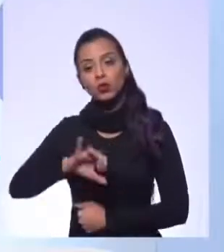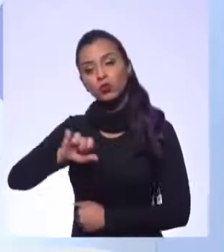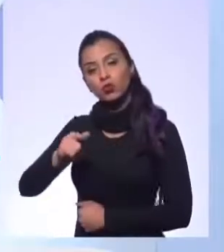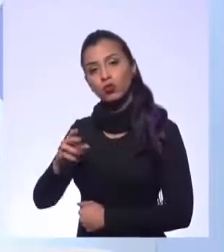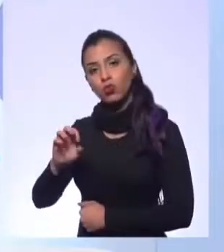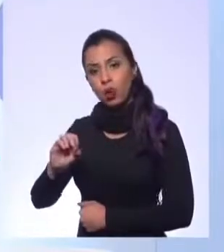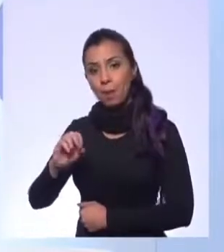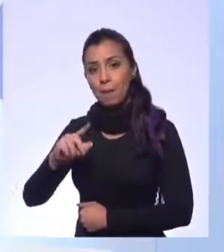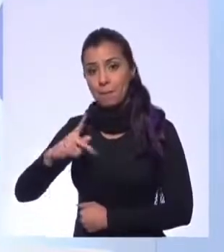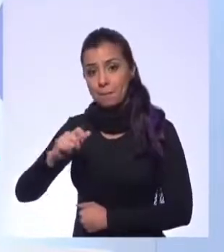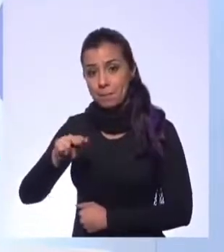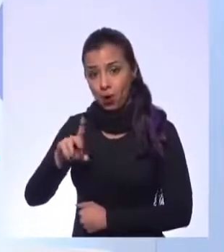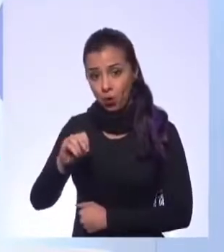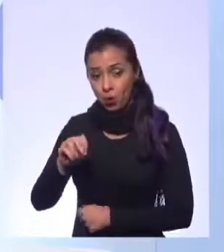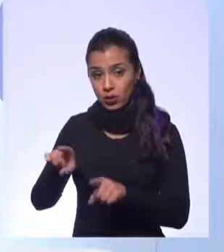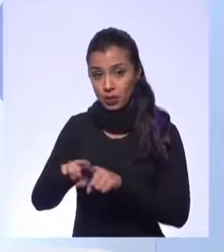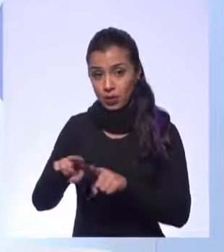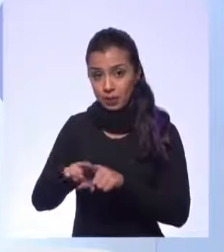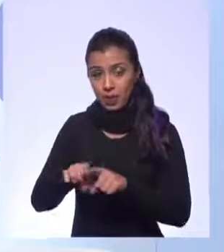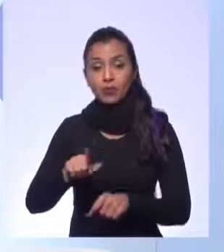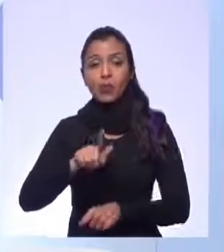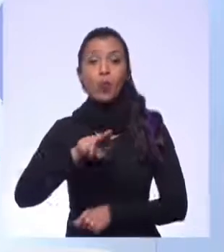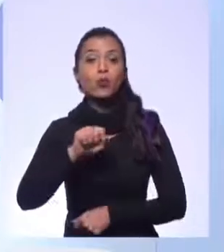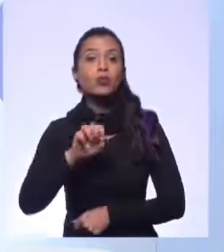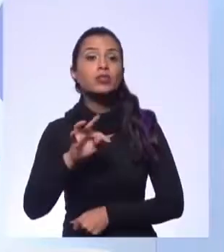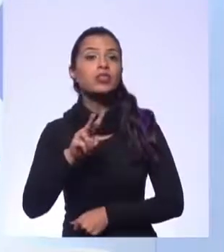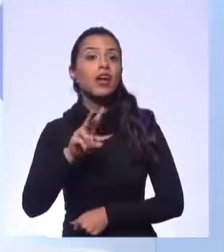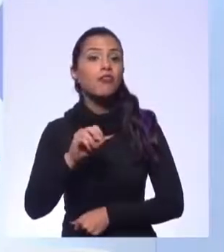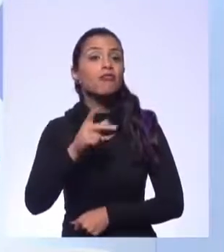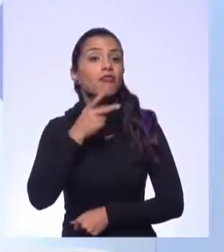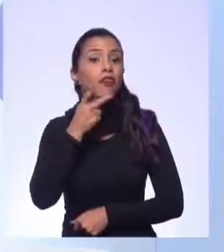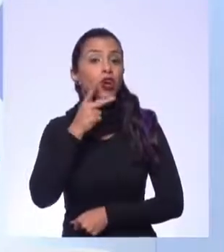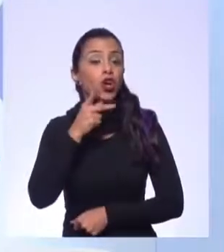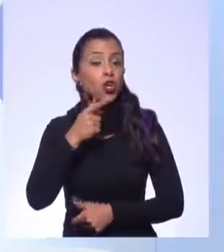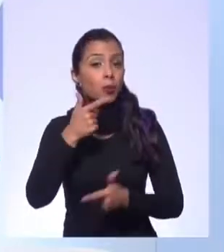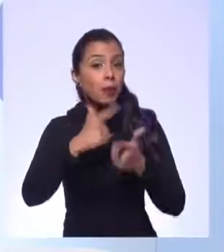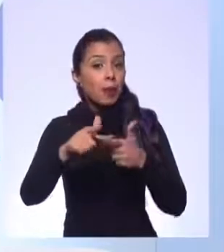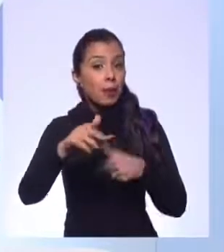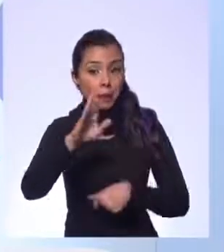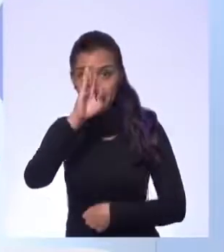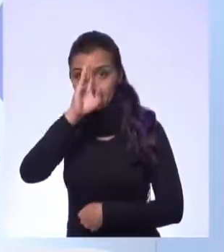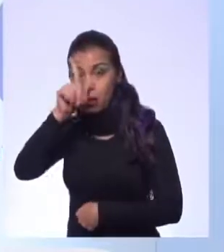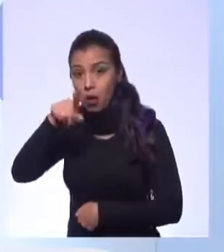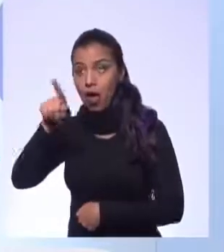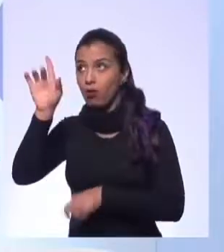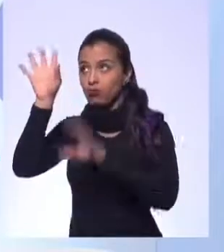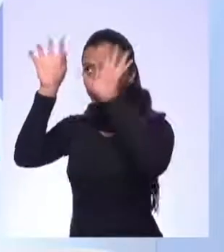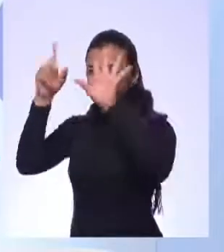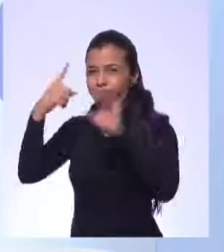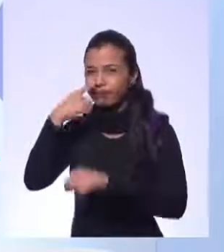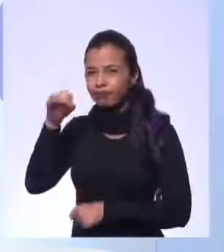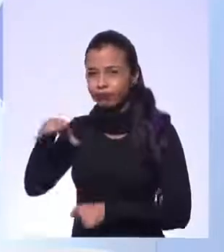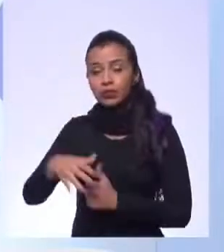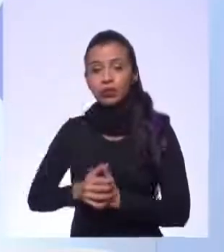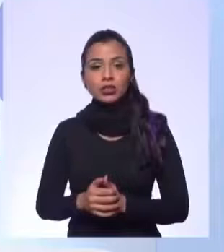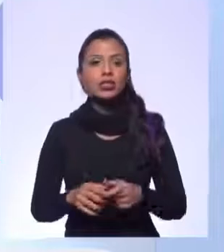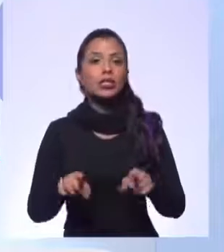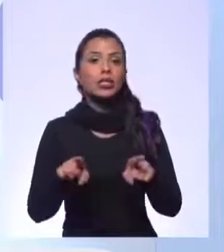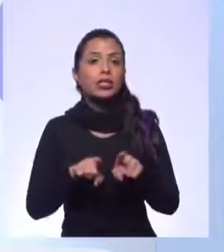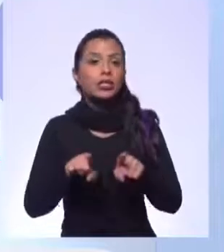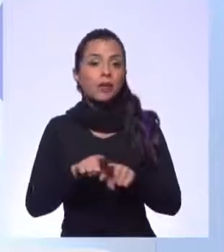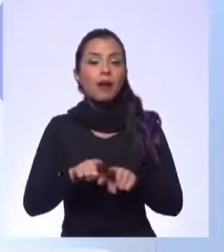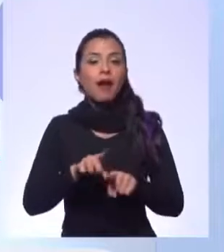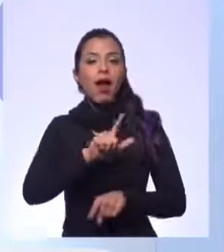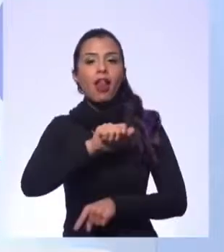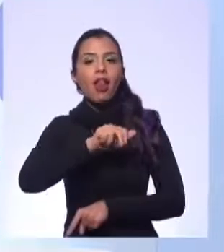O Gustavo, by humans and pollution. E a Laura, também falou, só que ela escreveu completo. In my opinion,